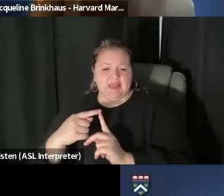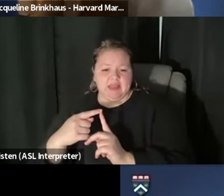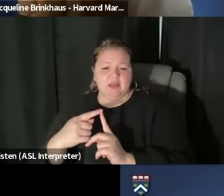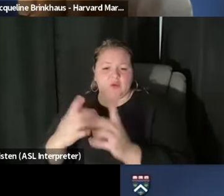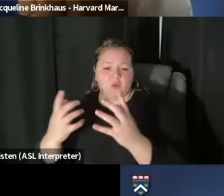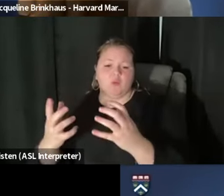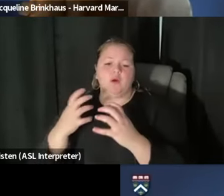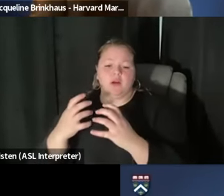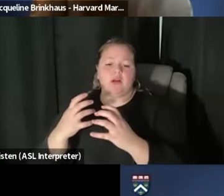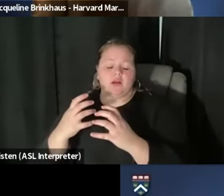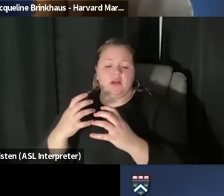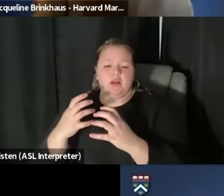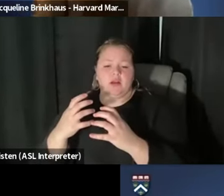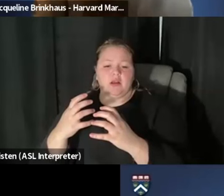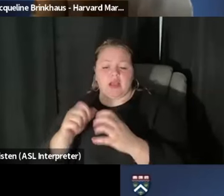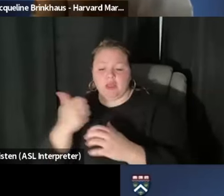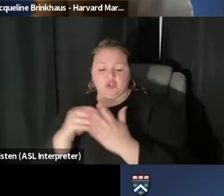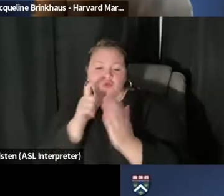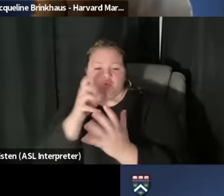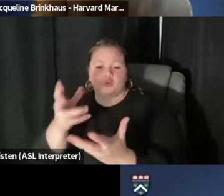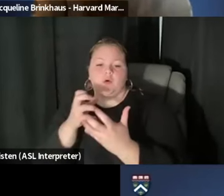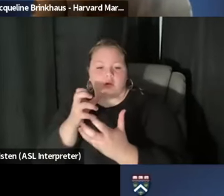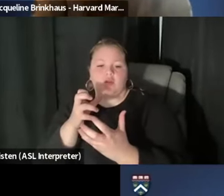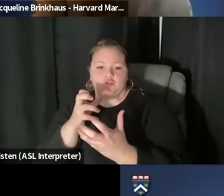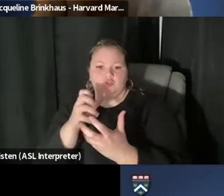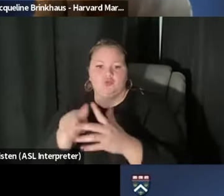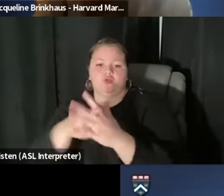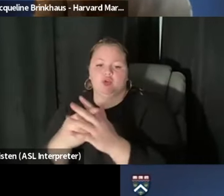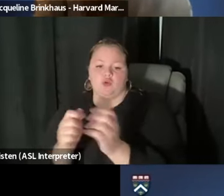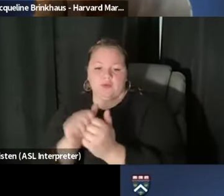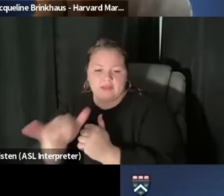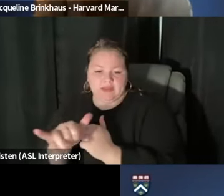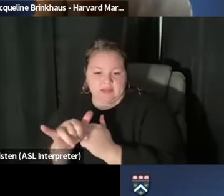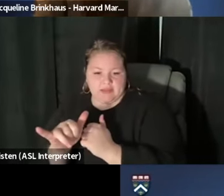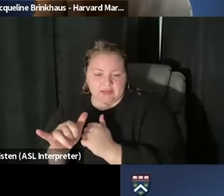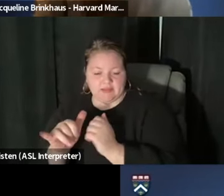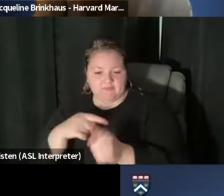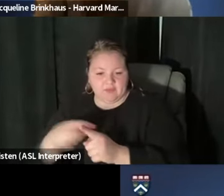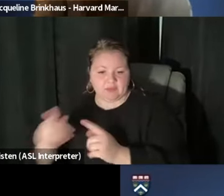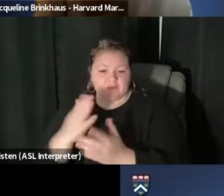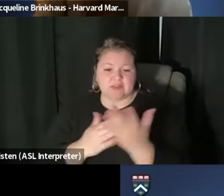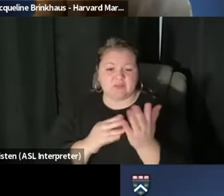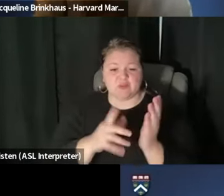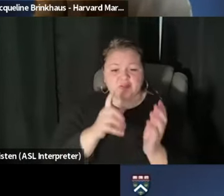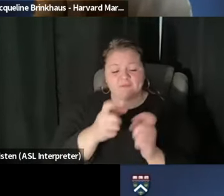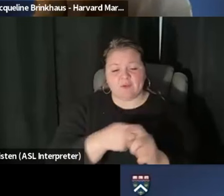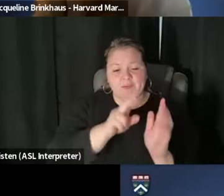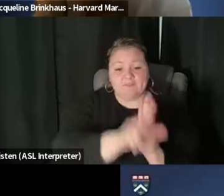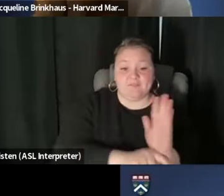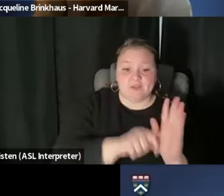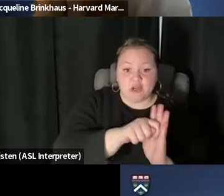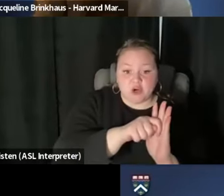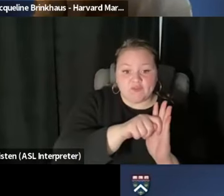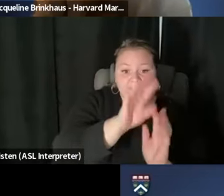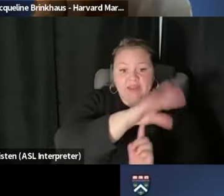from a management background. We have a student from a videography background, and we have students